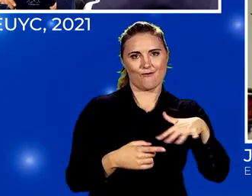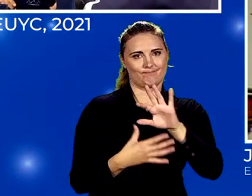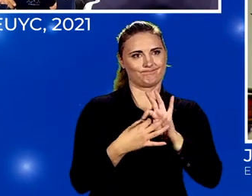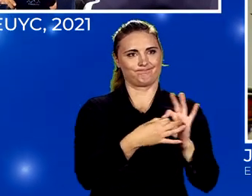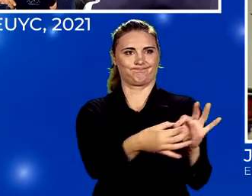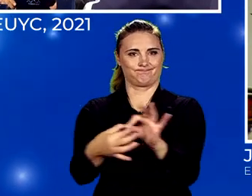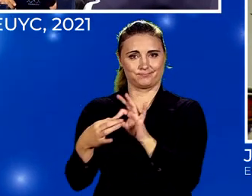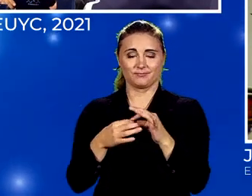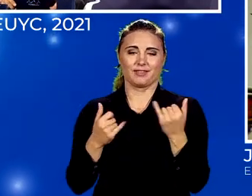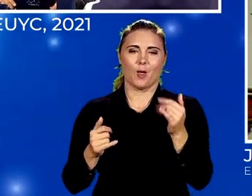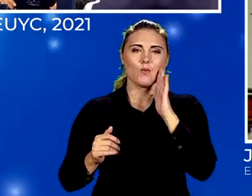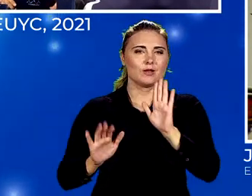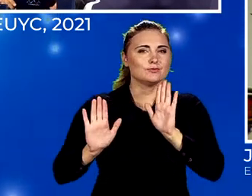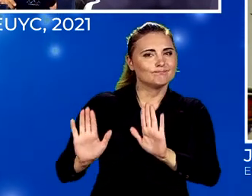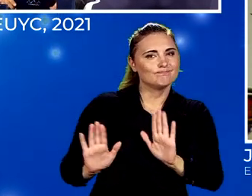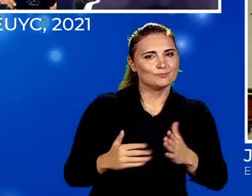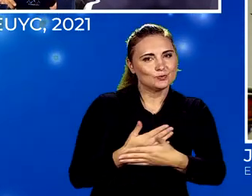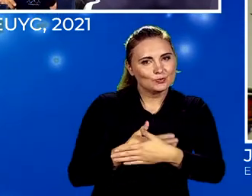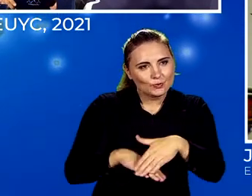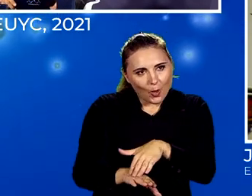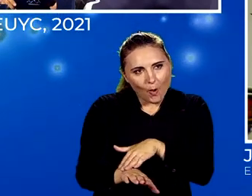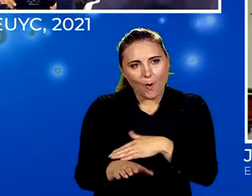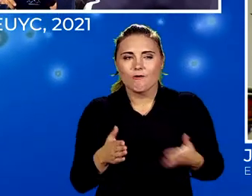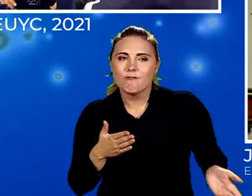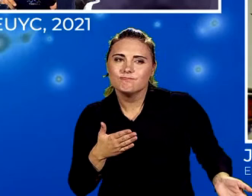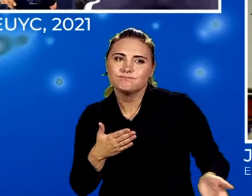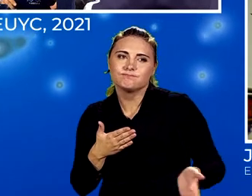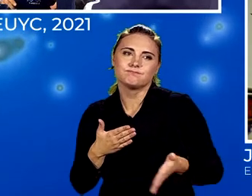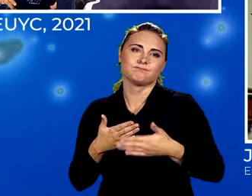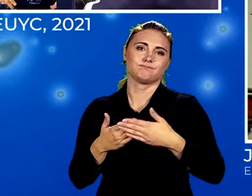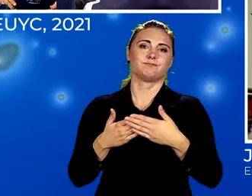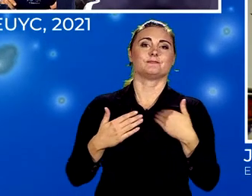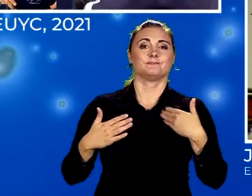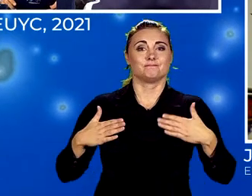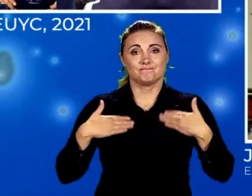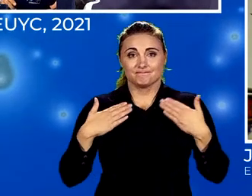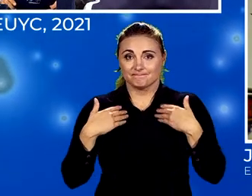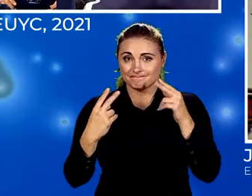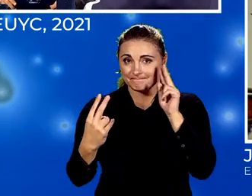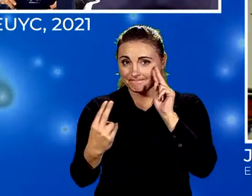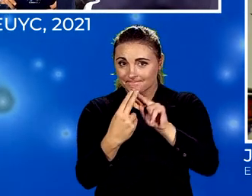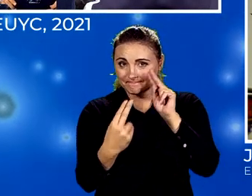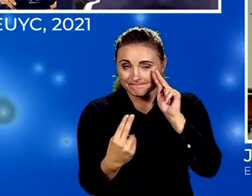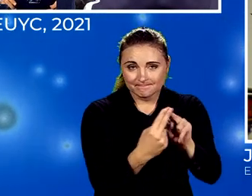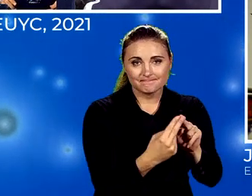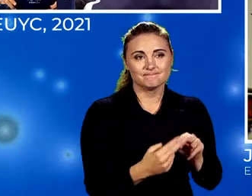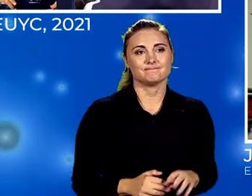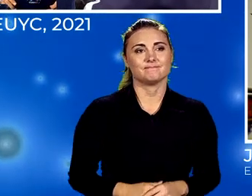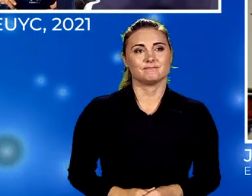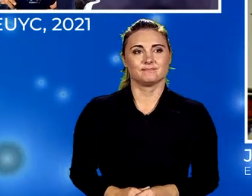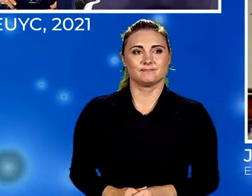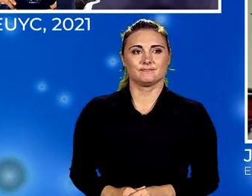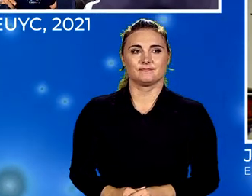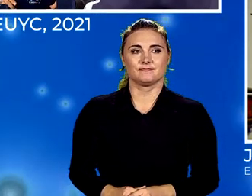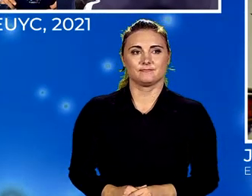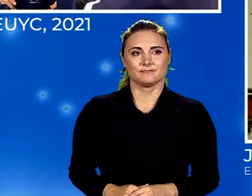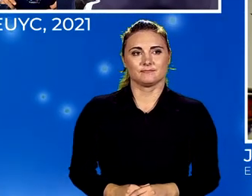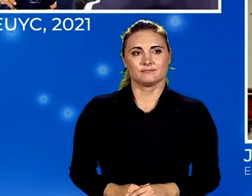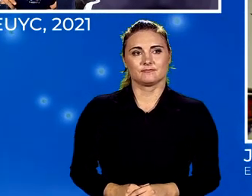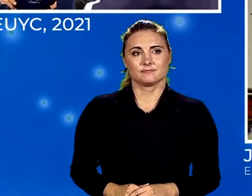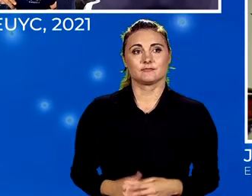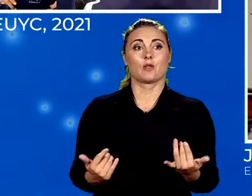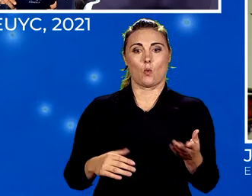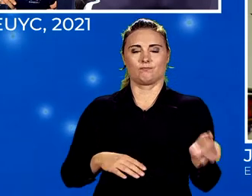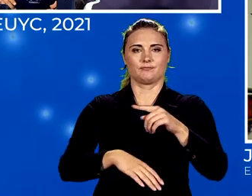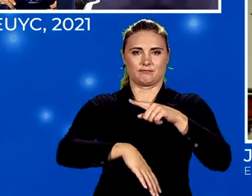and I will just thank everyone who followed the stream live on the conference website. I'm going to inform the participants that we are starting at 2. You